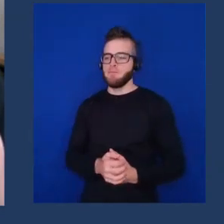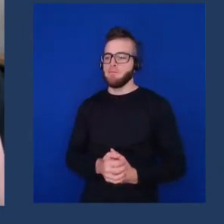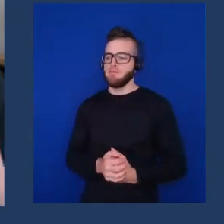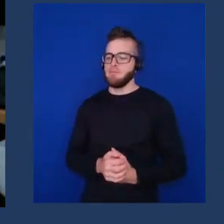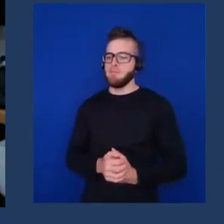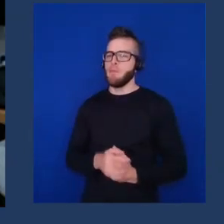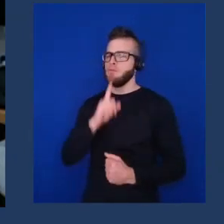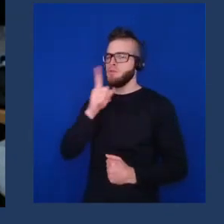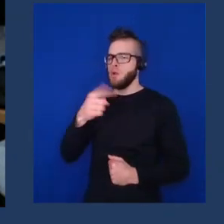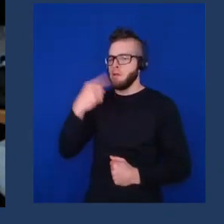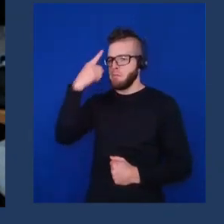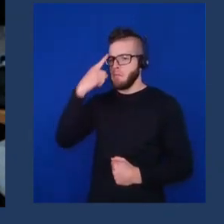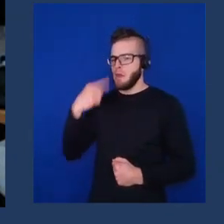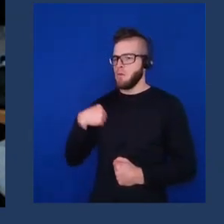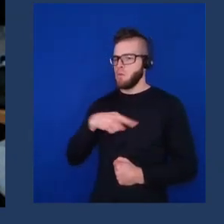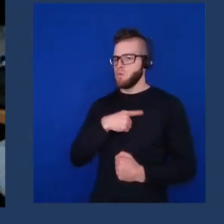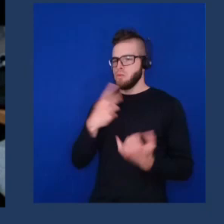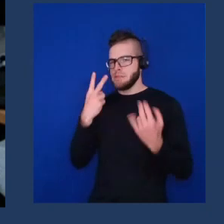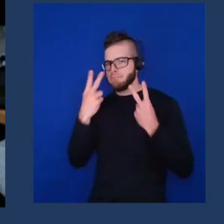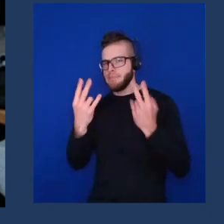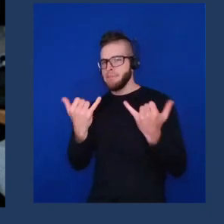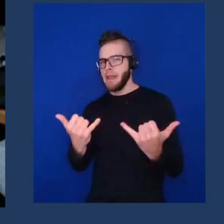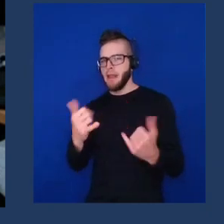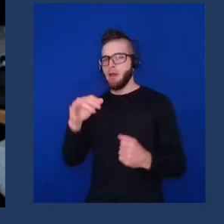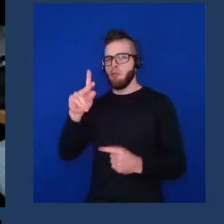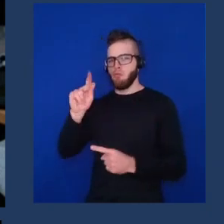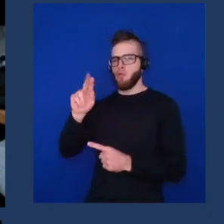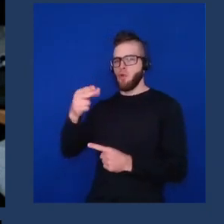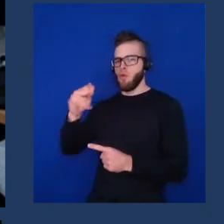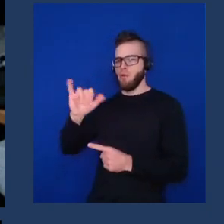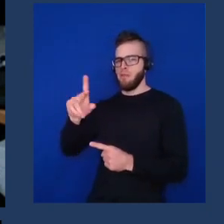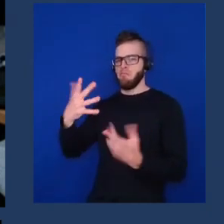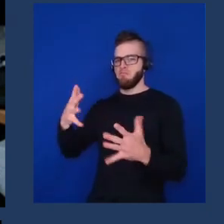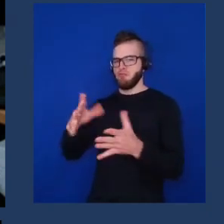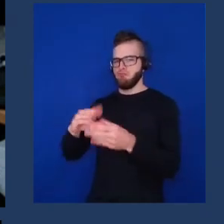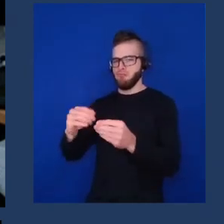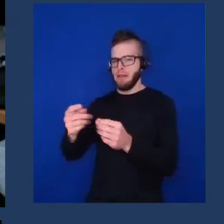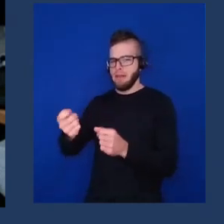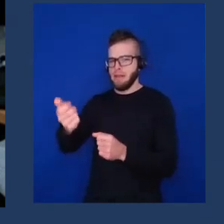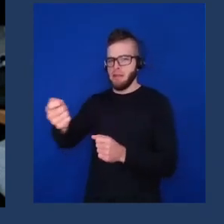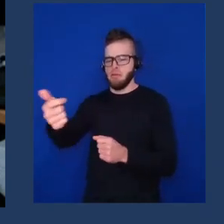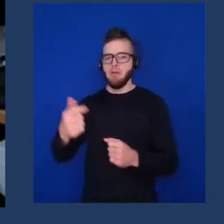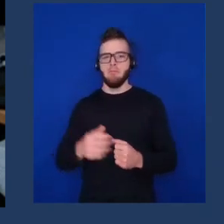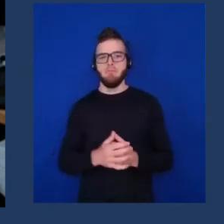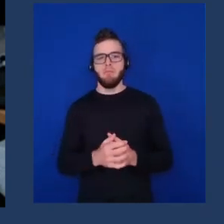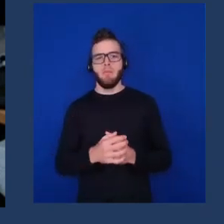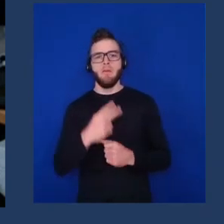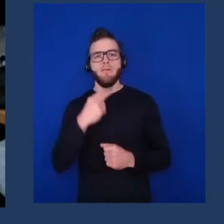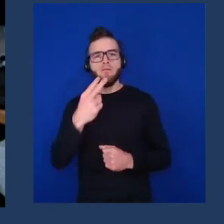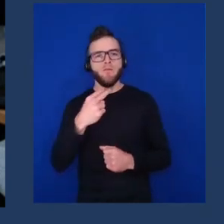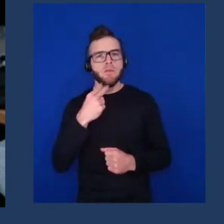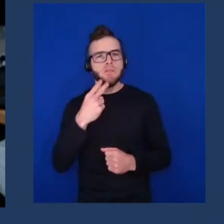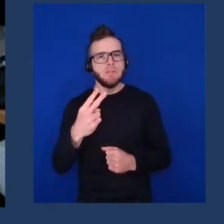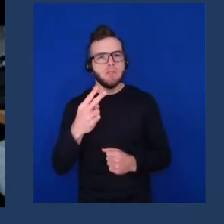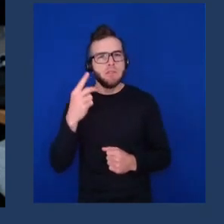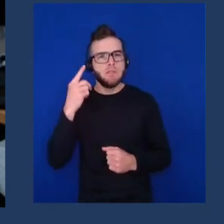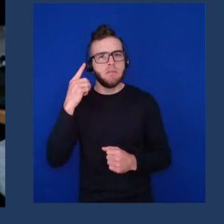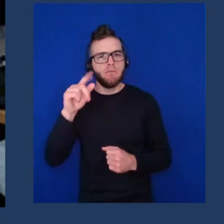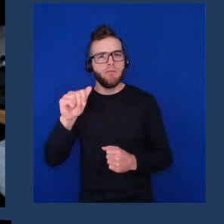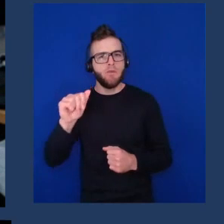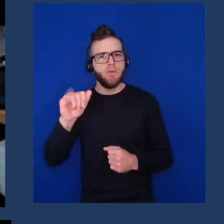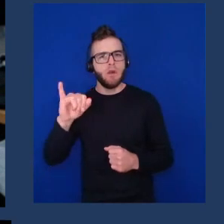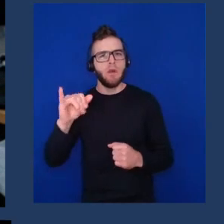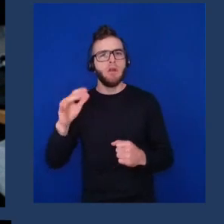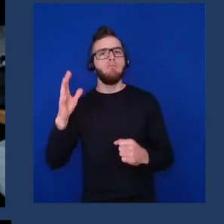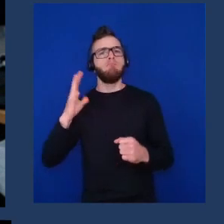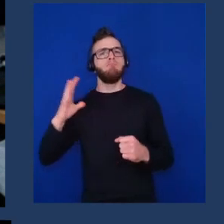So voice interfaces used to be dedicated, for those that were using them day in and day out, really more of an accessibility scenario, things